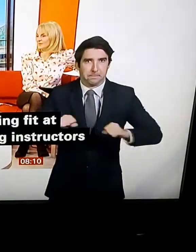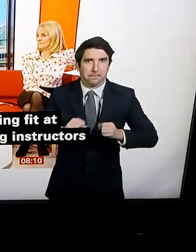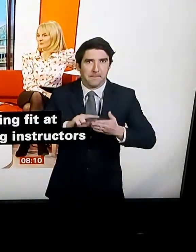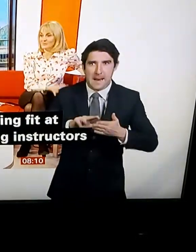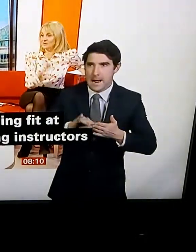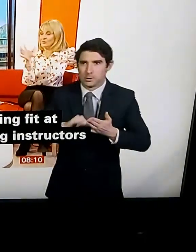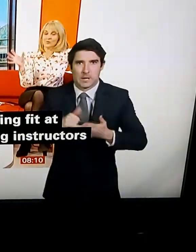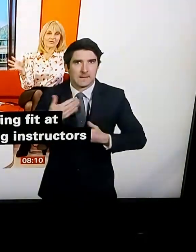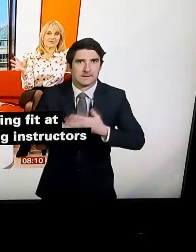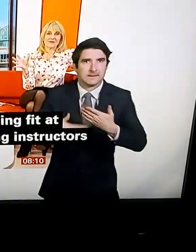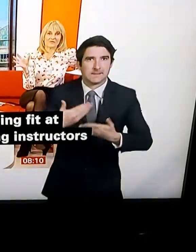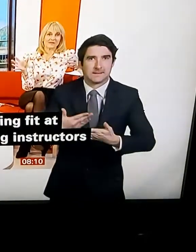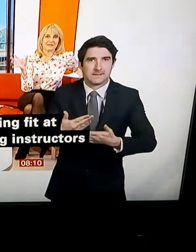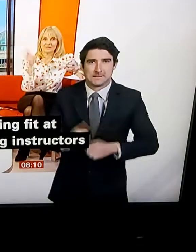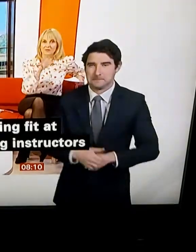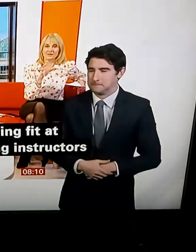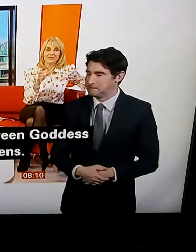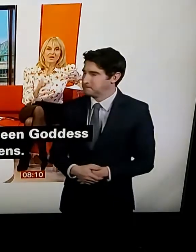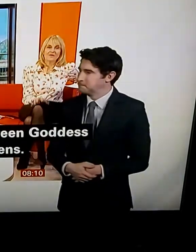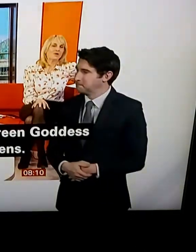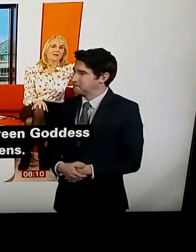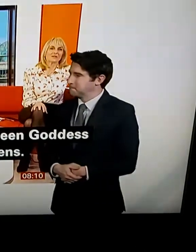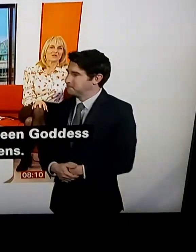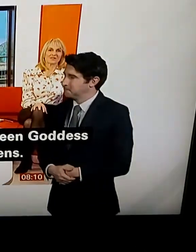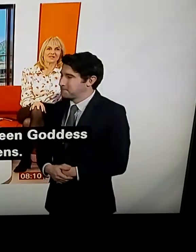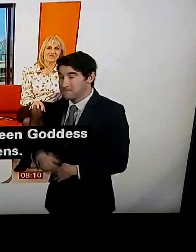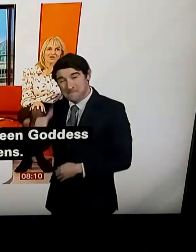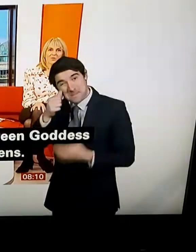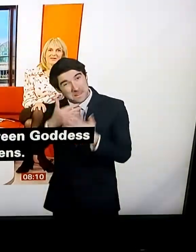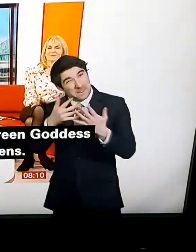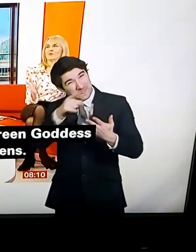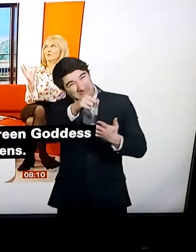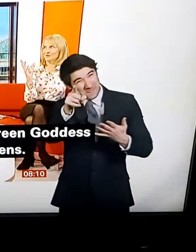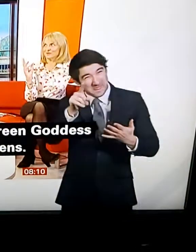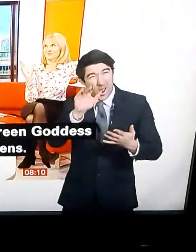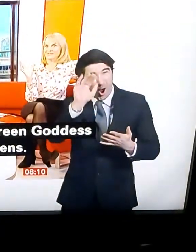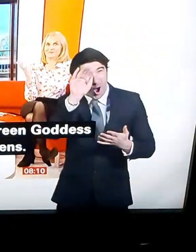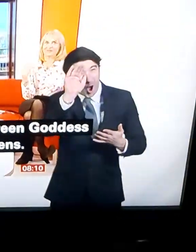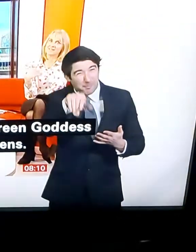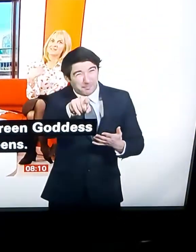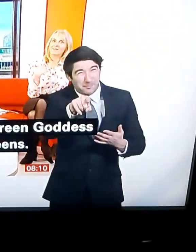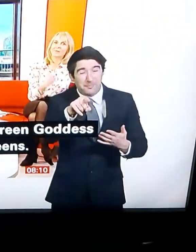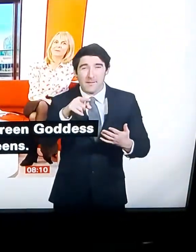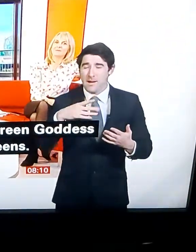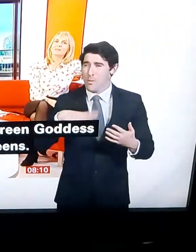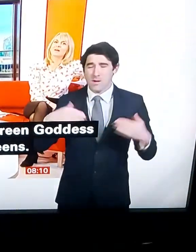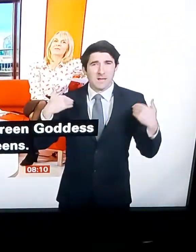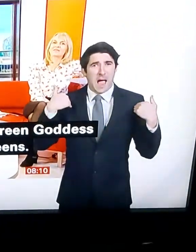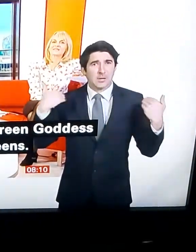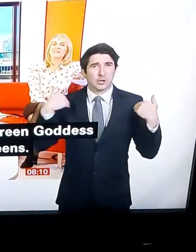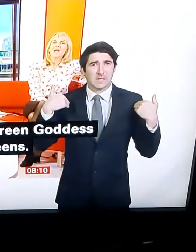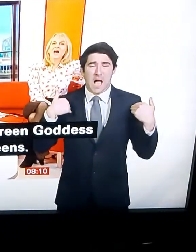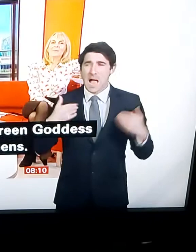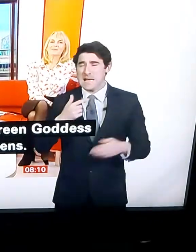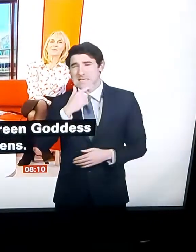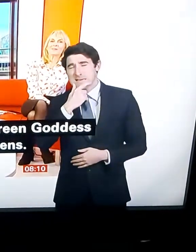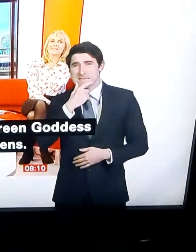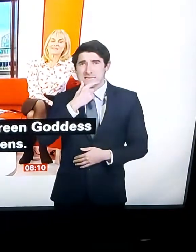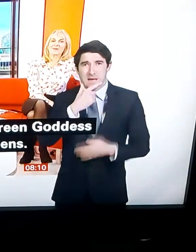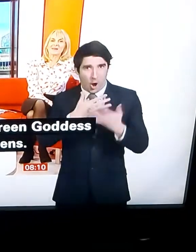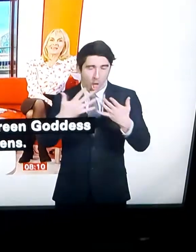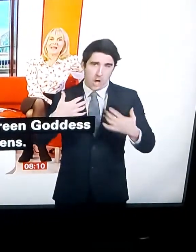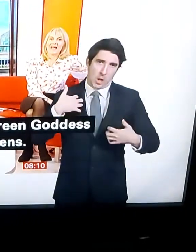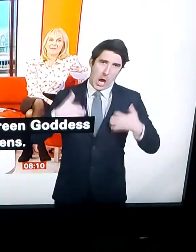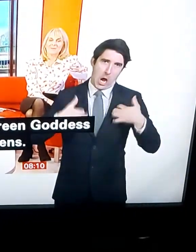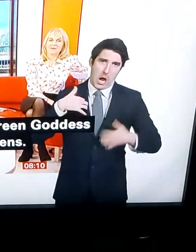by doing all sorts of different things, including following instructors like Jo Wicks, of course, the Green Goddess here on BBC Breakfast. Some